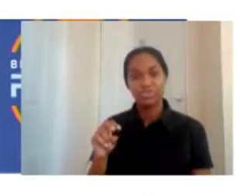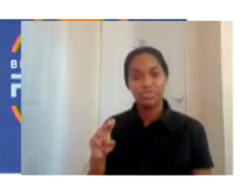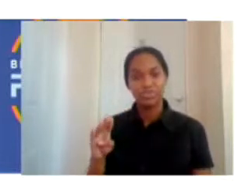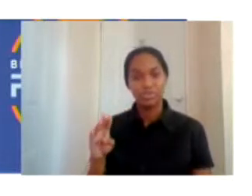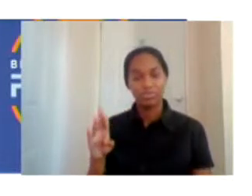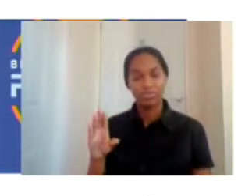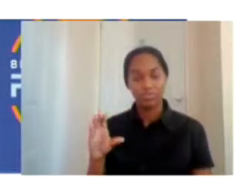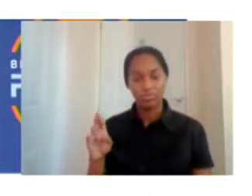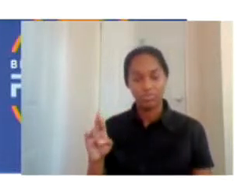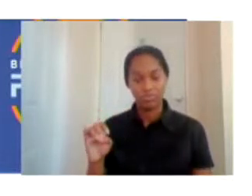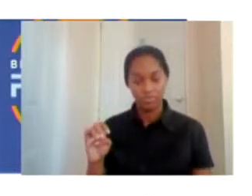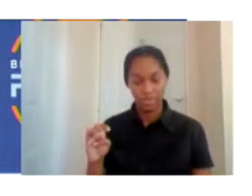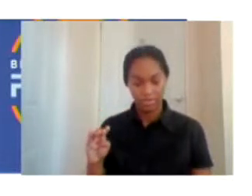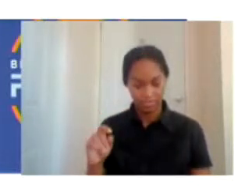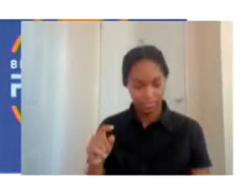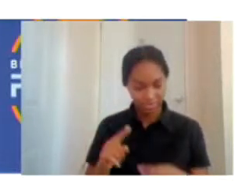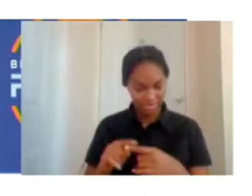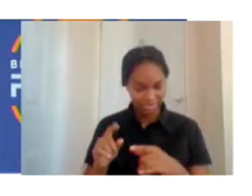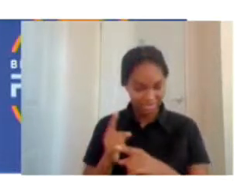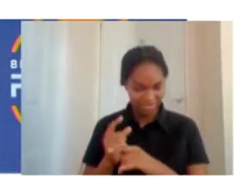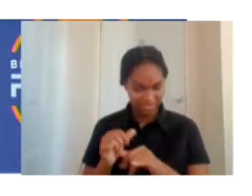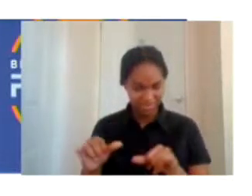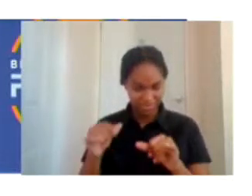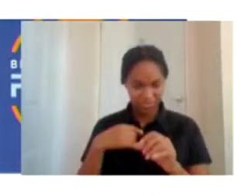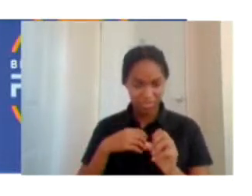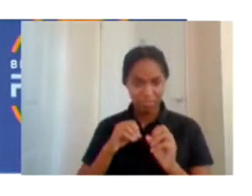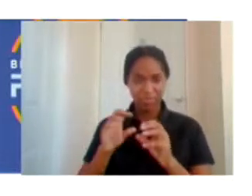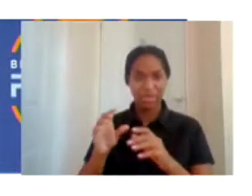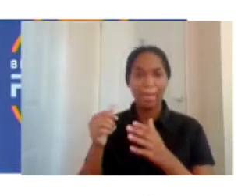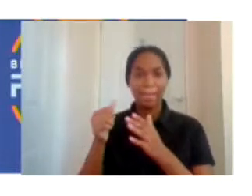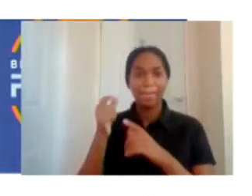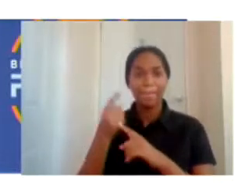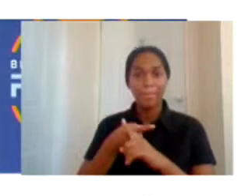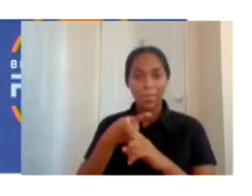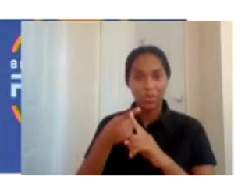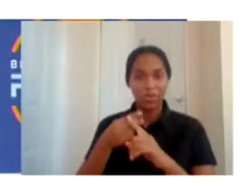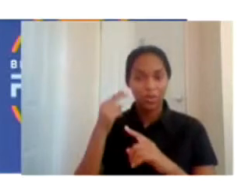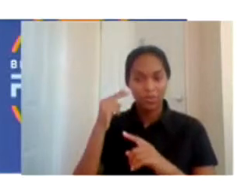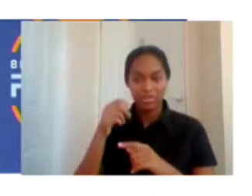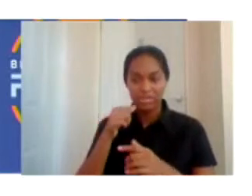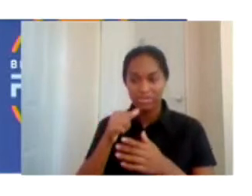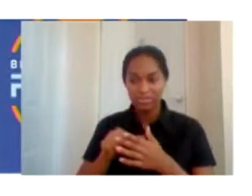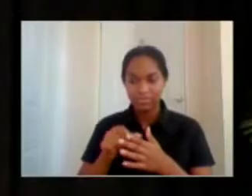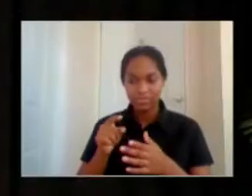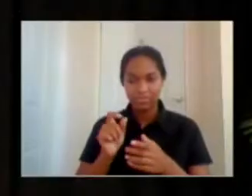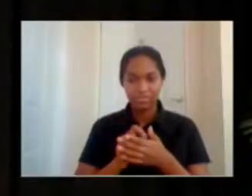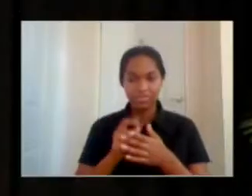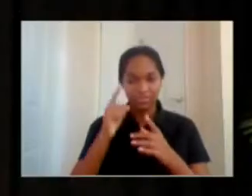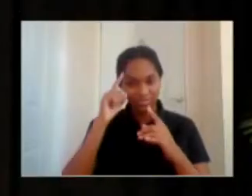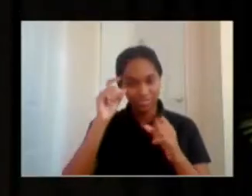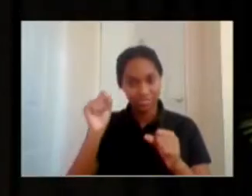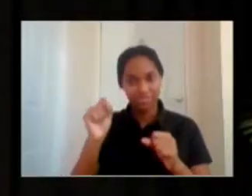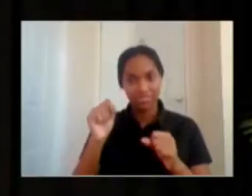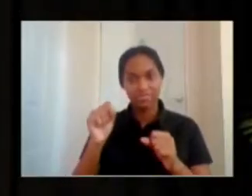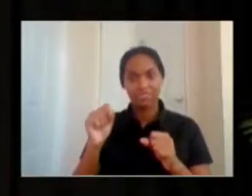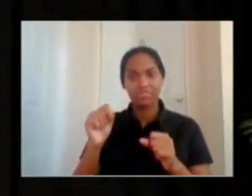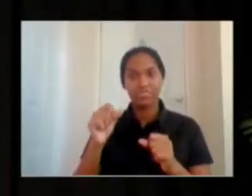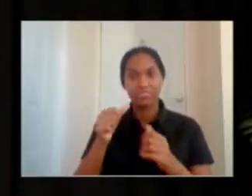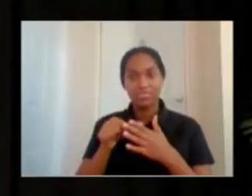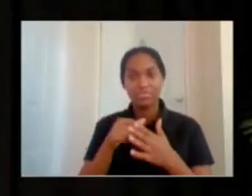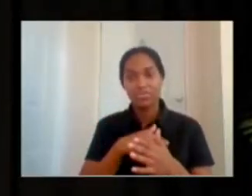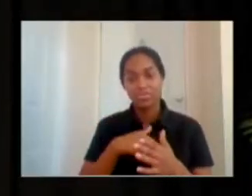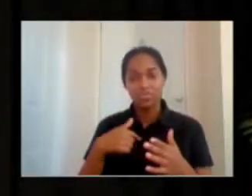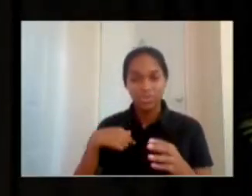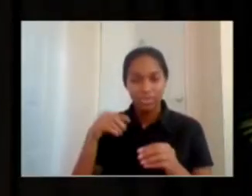Standard. We put out a monthly newsletter. Madeline writes a president's memo. We have news. We